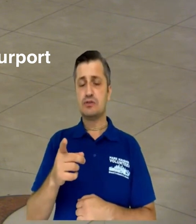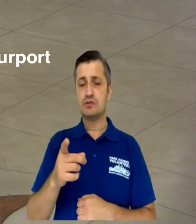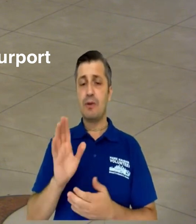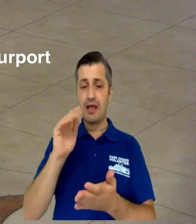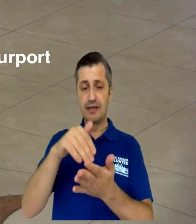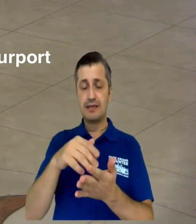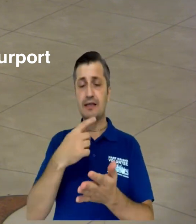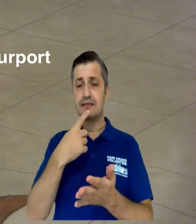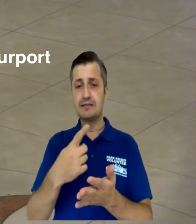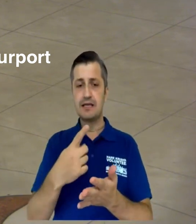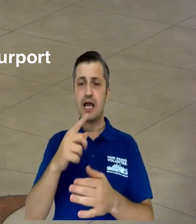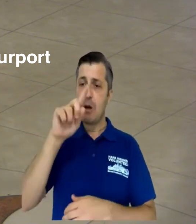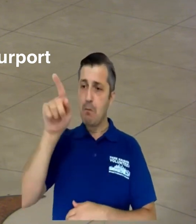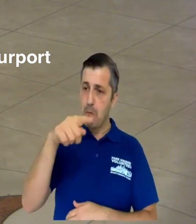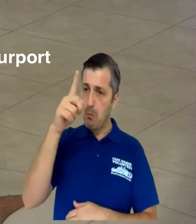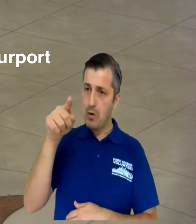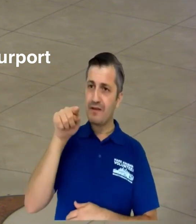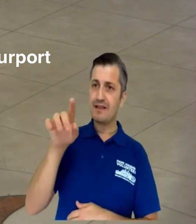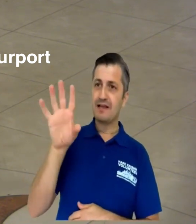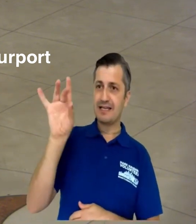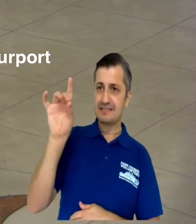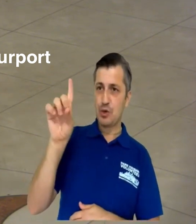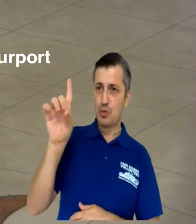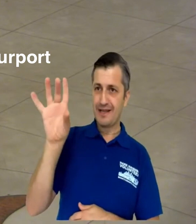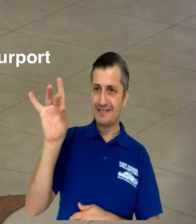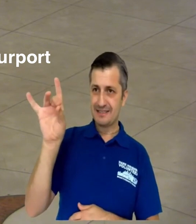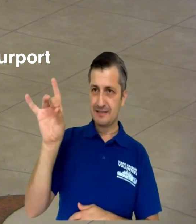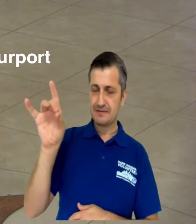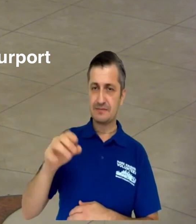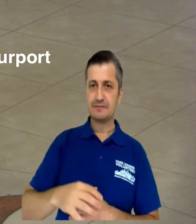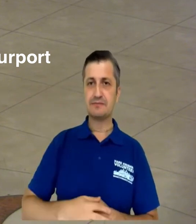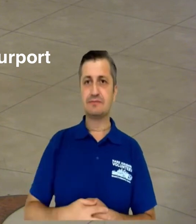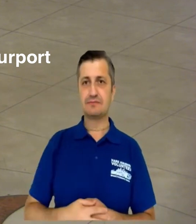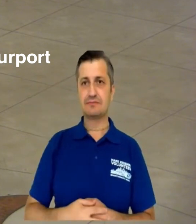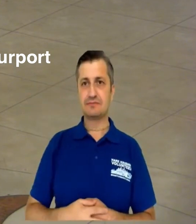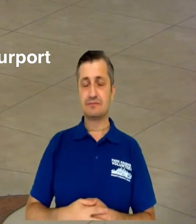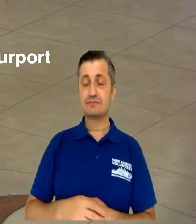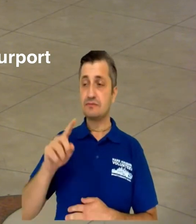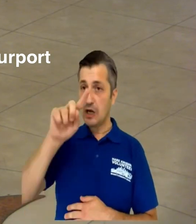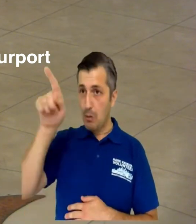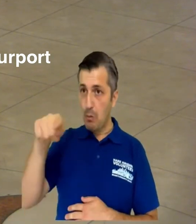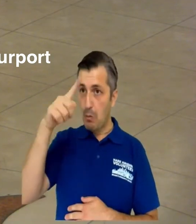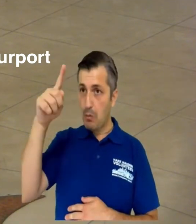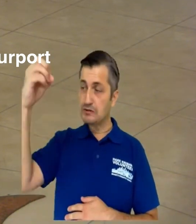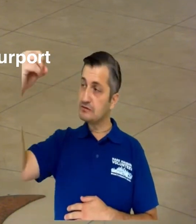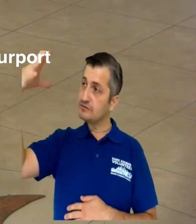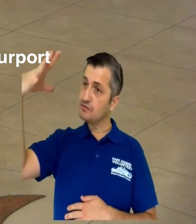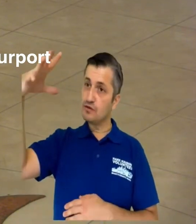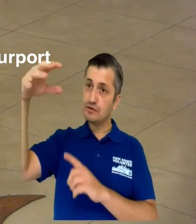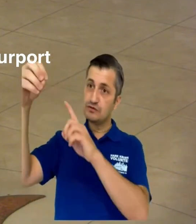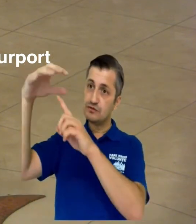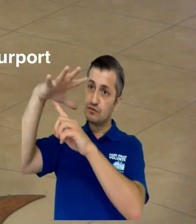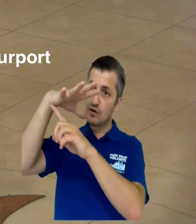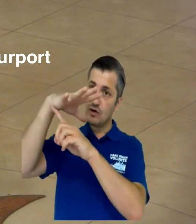Nakshatram aham shashi. Sunlight is due to the spiritual effulgence in the spiritual sky of the Supreme